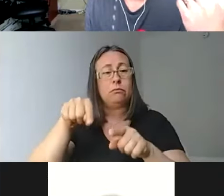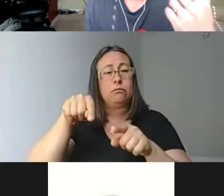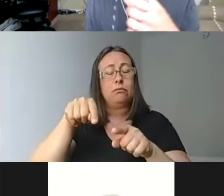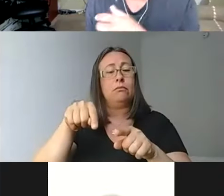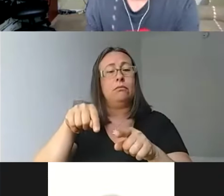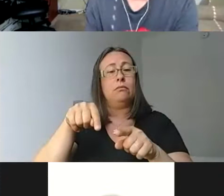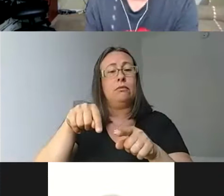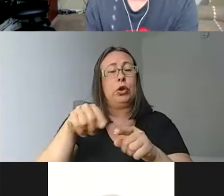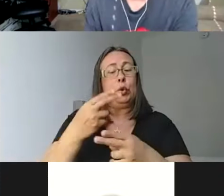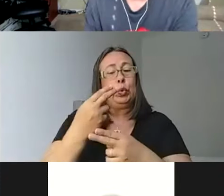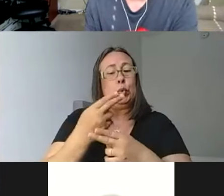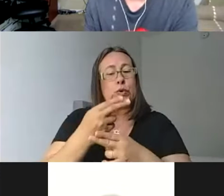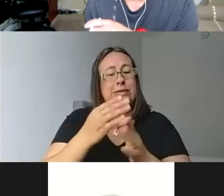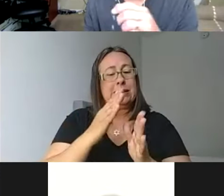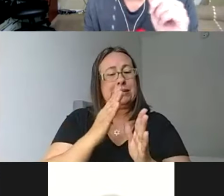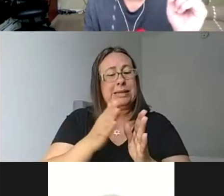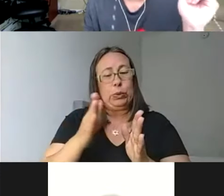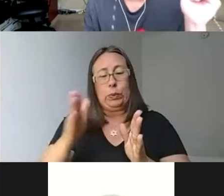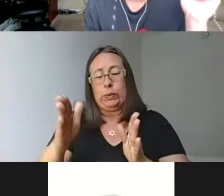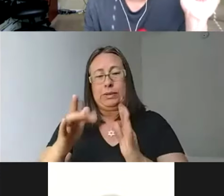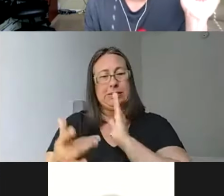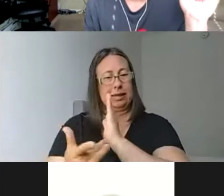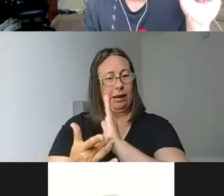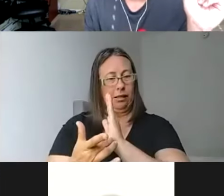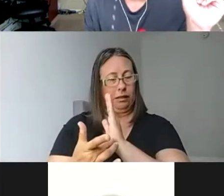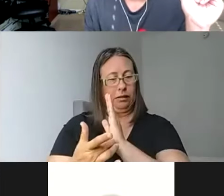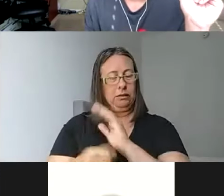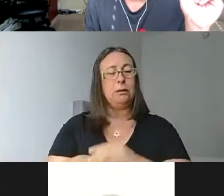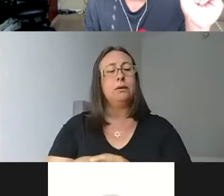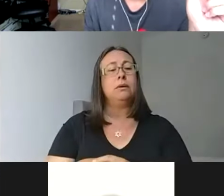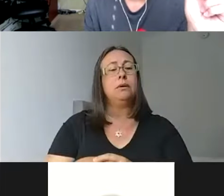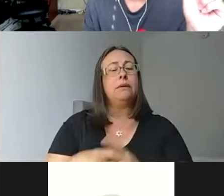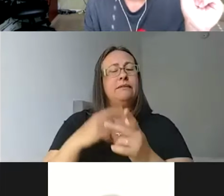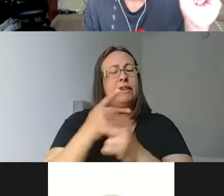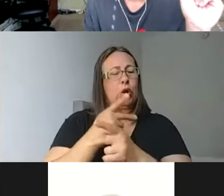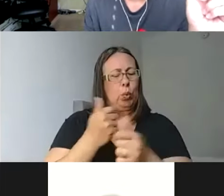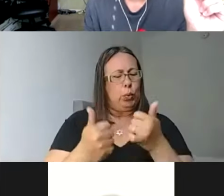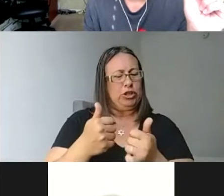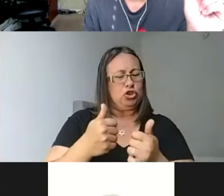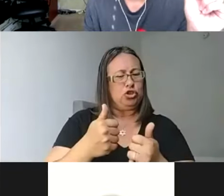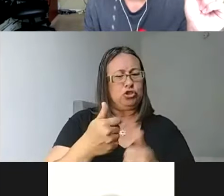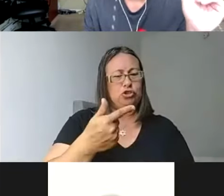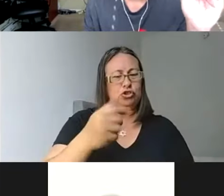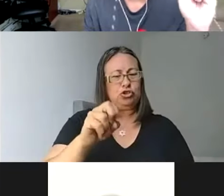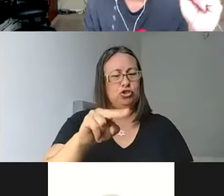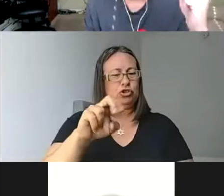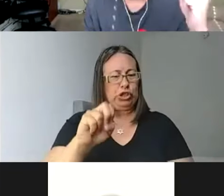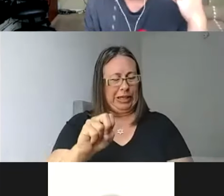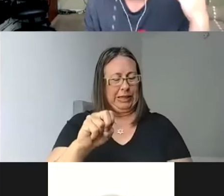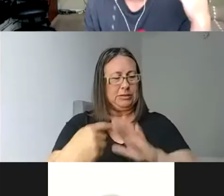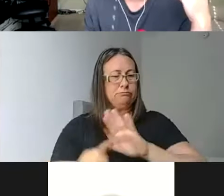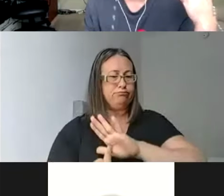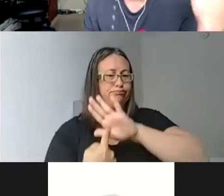use sequencing technologies to figure out what genes are being expressed in those cells in a single